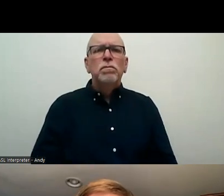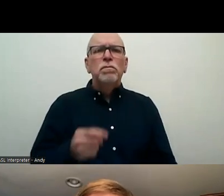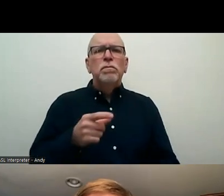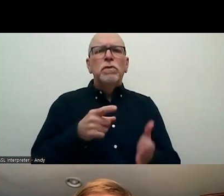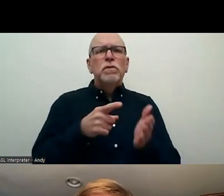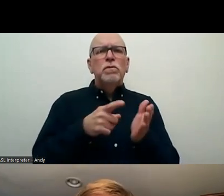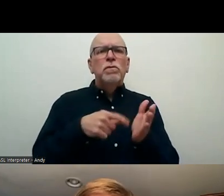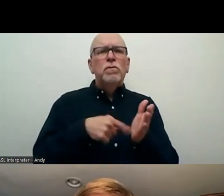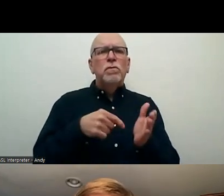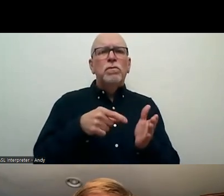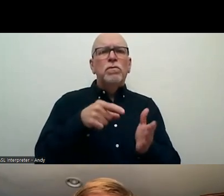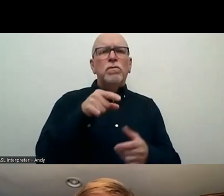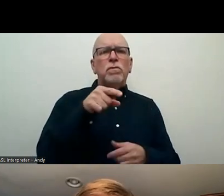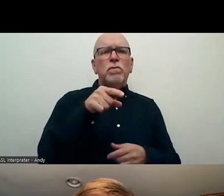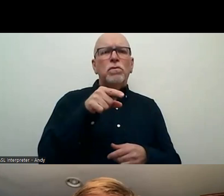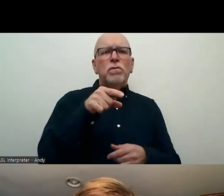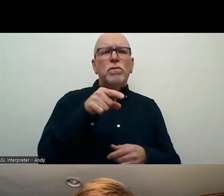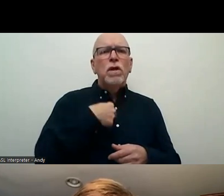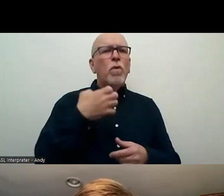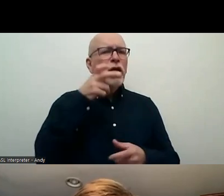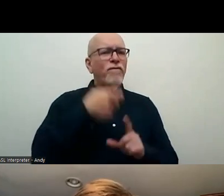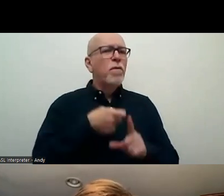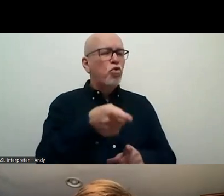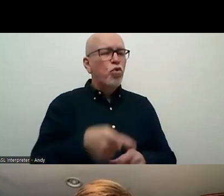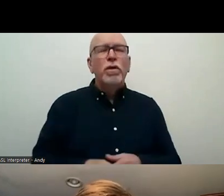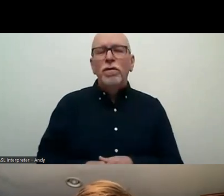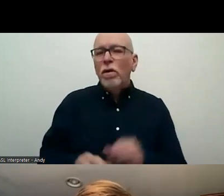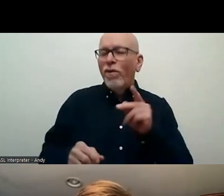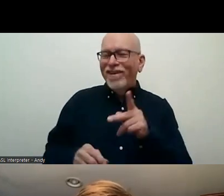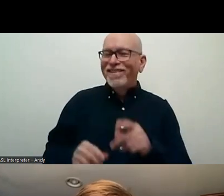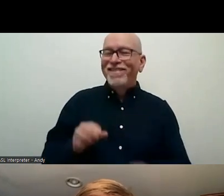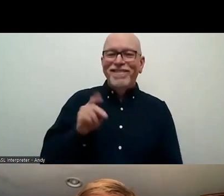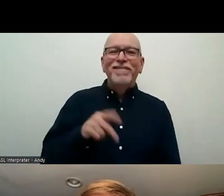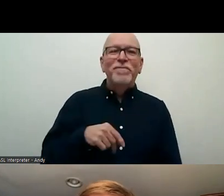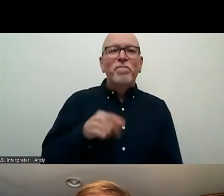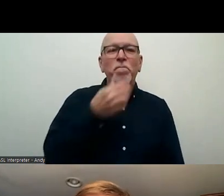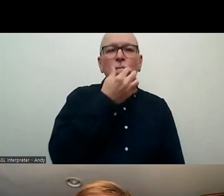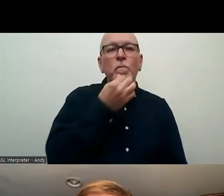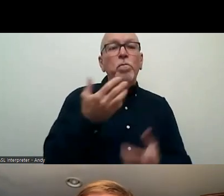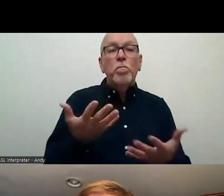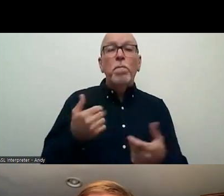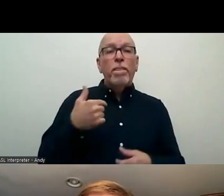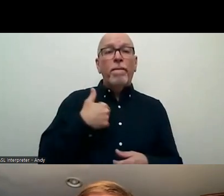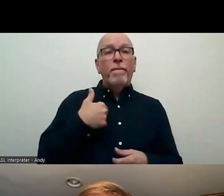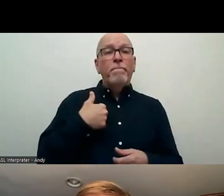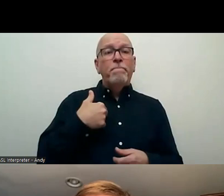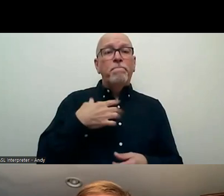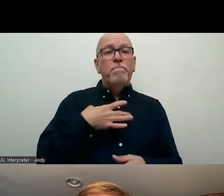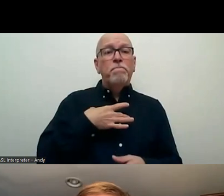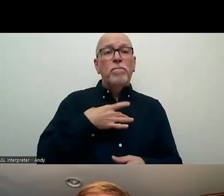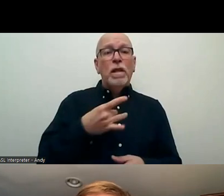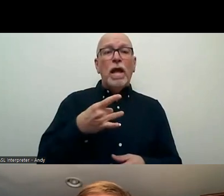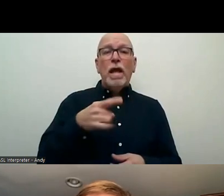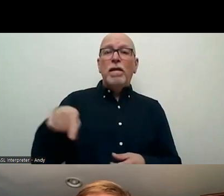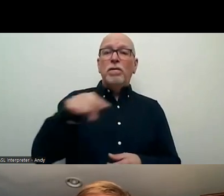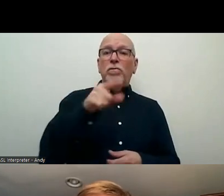Let's hear from you. Okay. Well, I would like the viewers